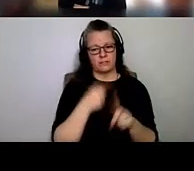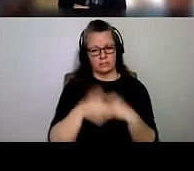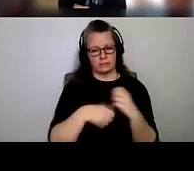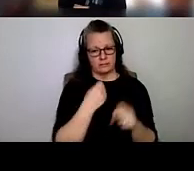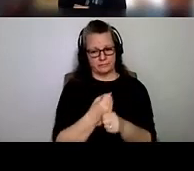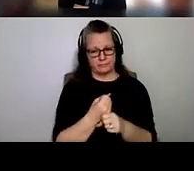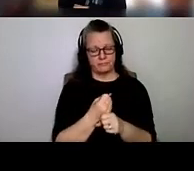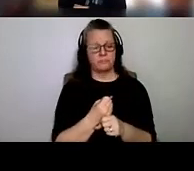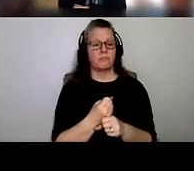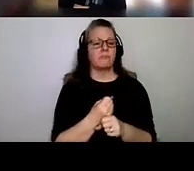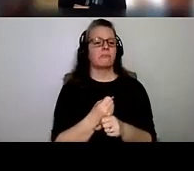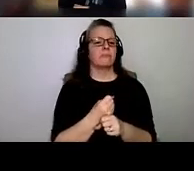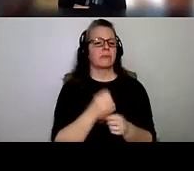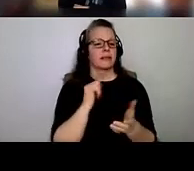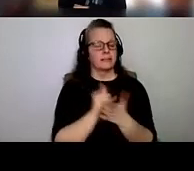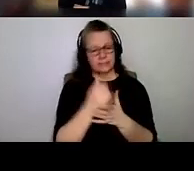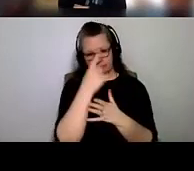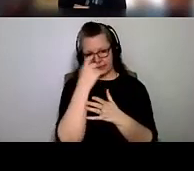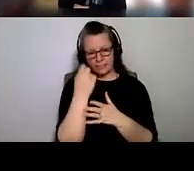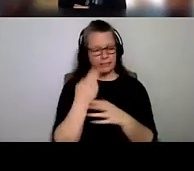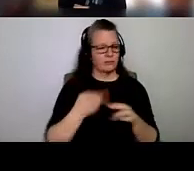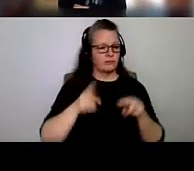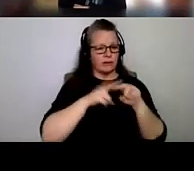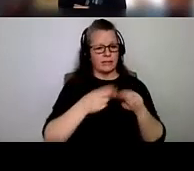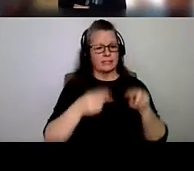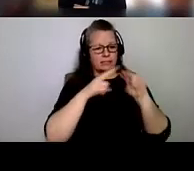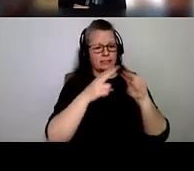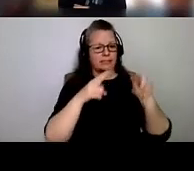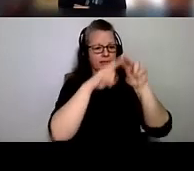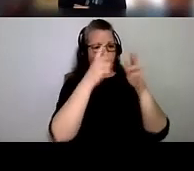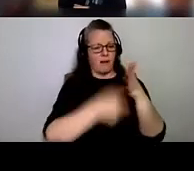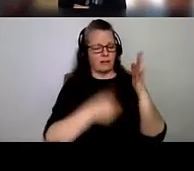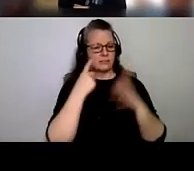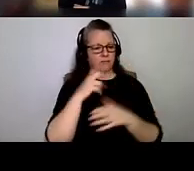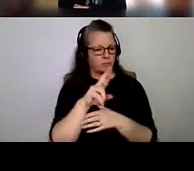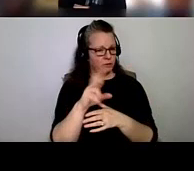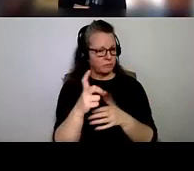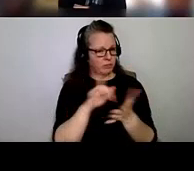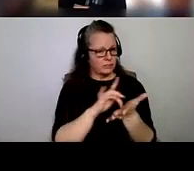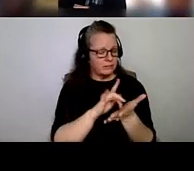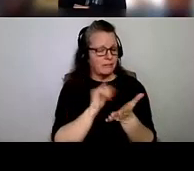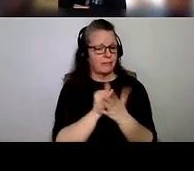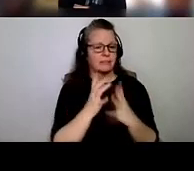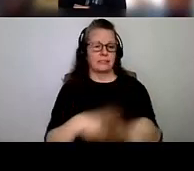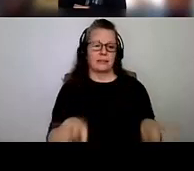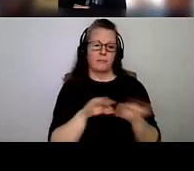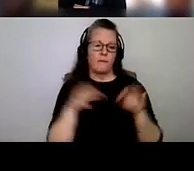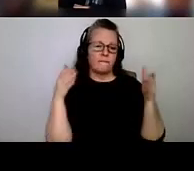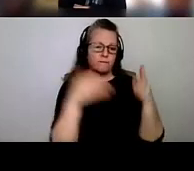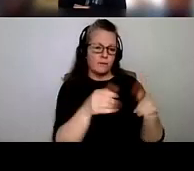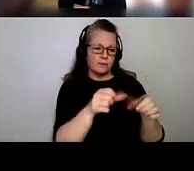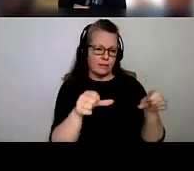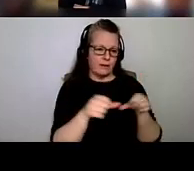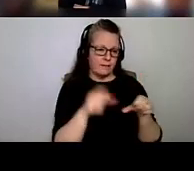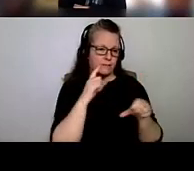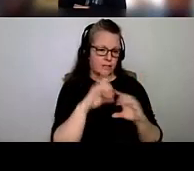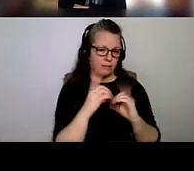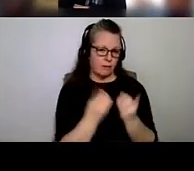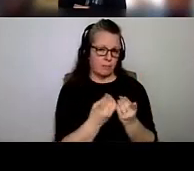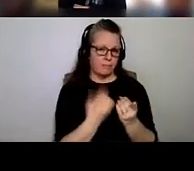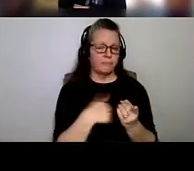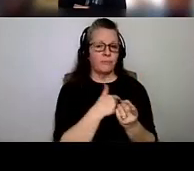because the rising cost of prescription drugs is one of the most important focus areas of the department, and we want to